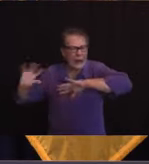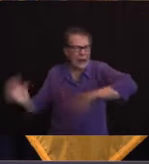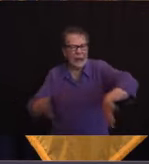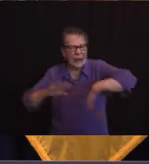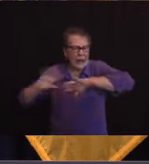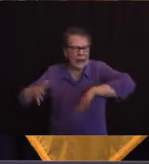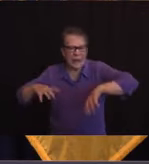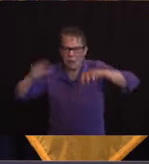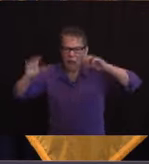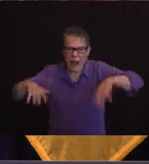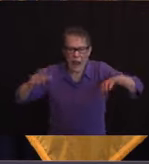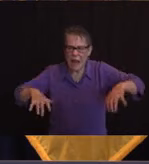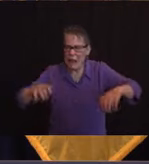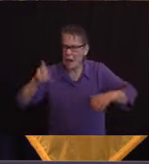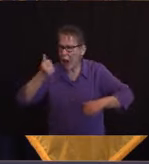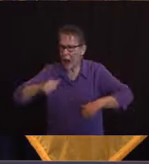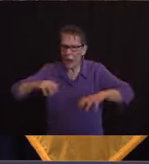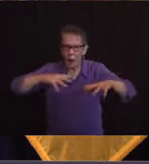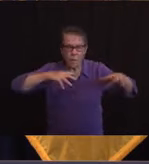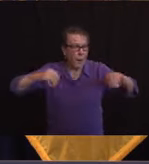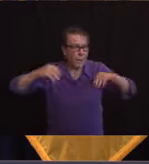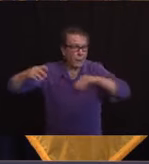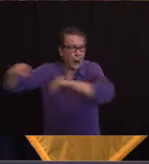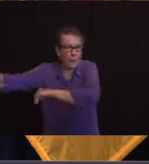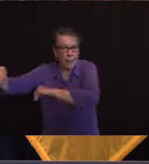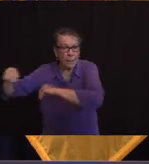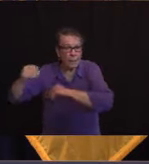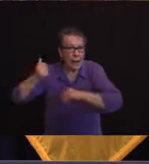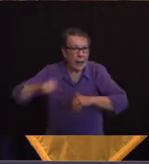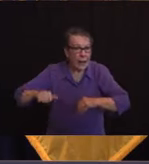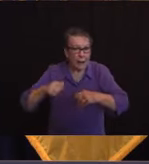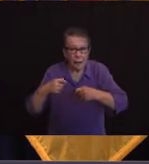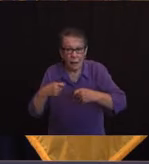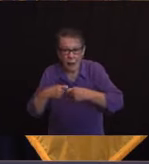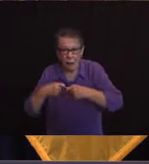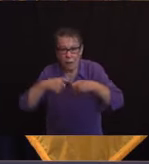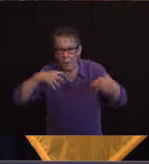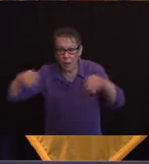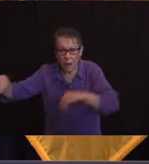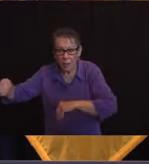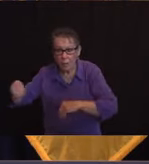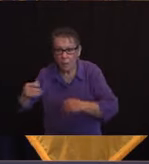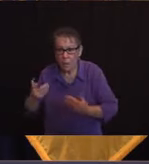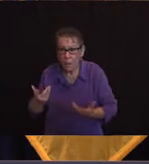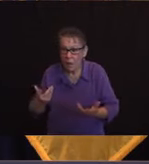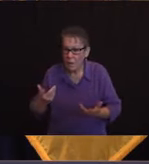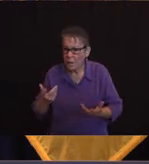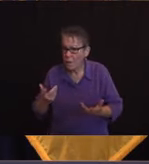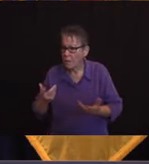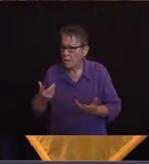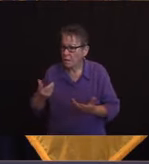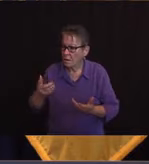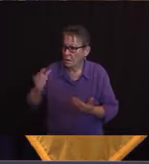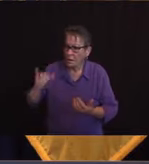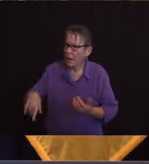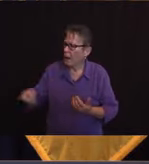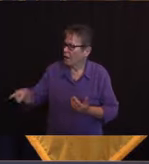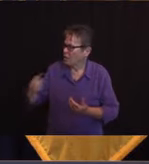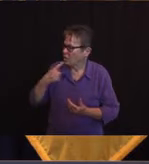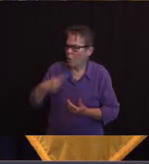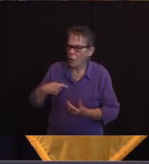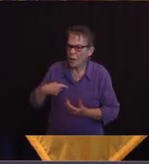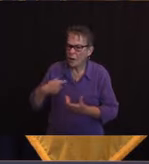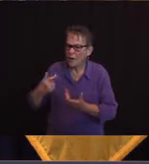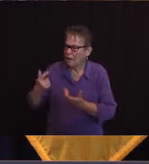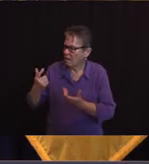post-storm reports, some compliance update, and happy one. You look great for 100 years, by the way, so